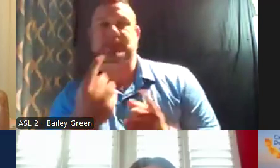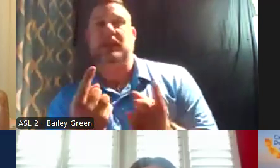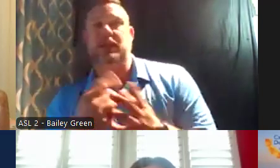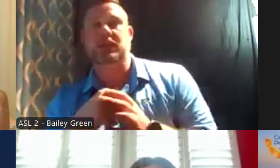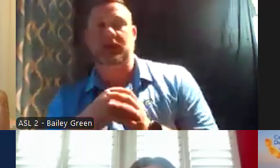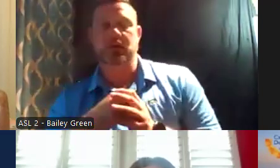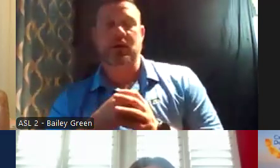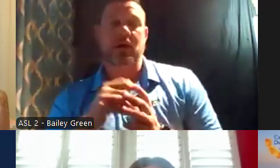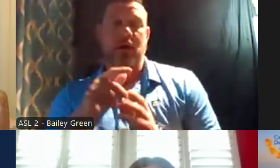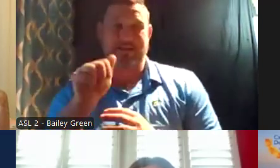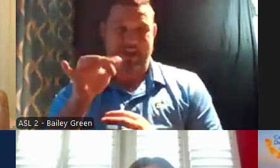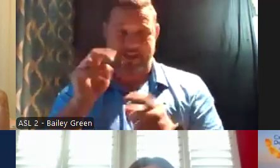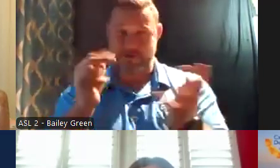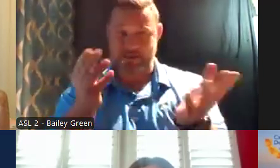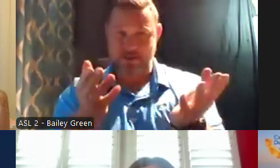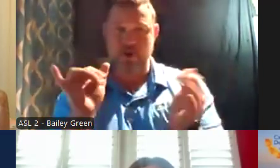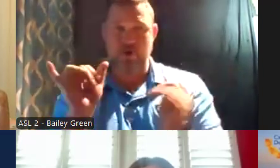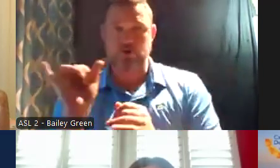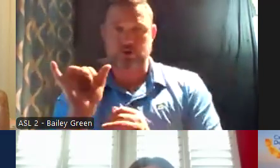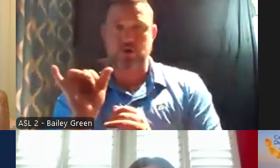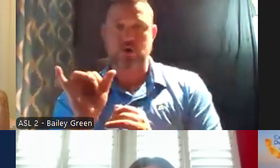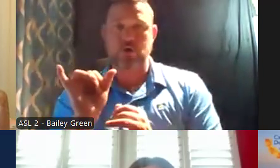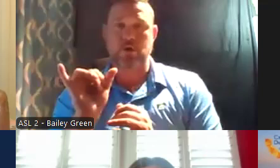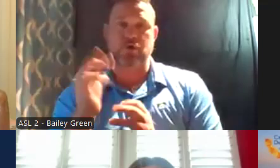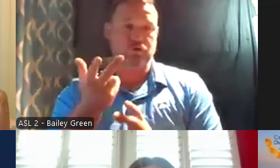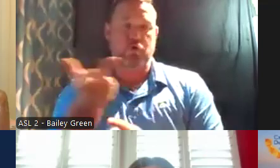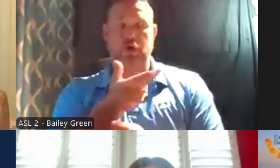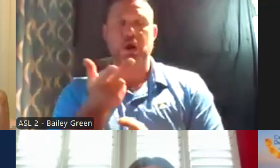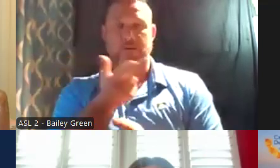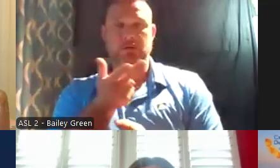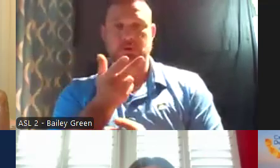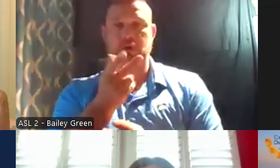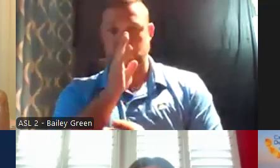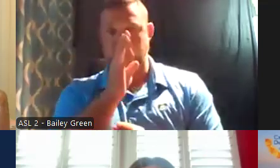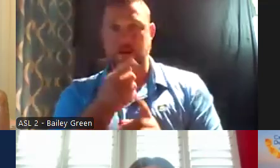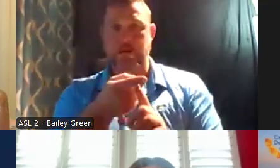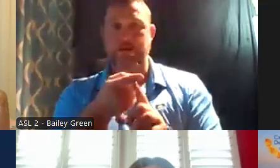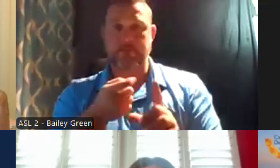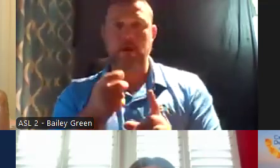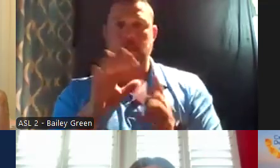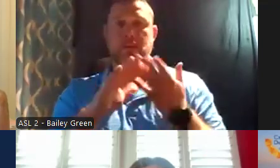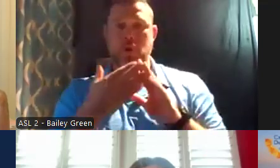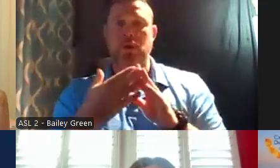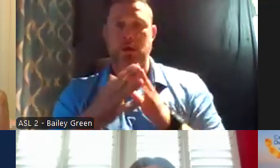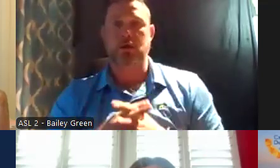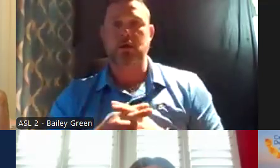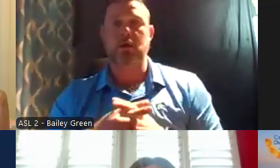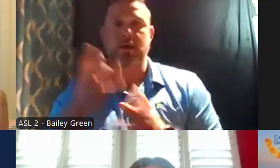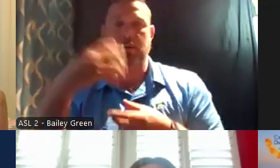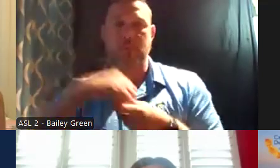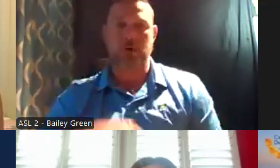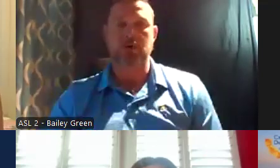So, and Aaron's on here too, so there's three of us directly from the DD community that are part